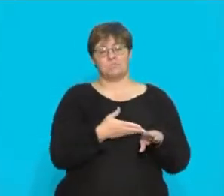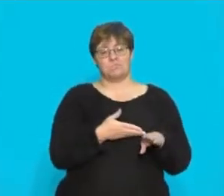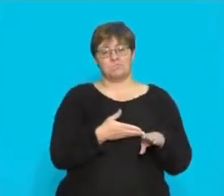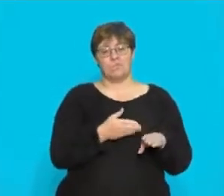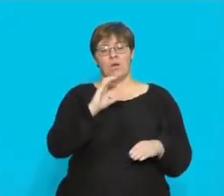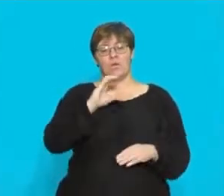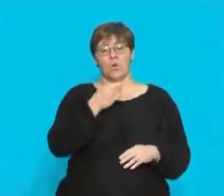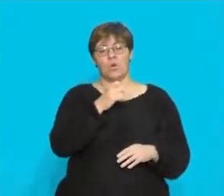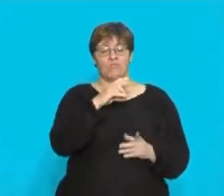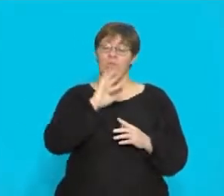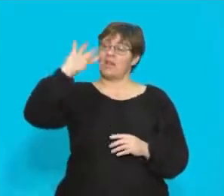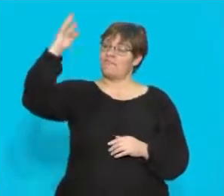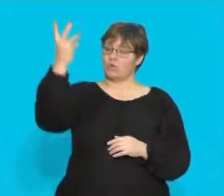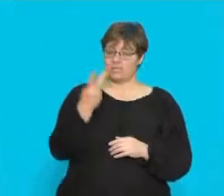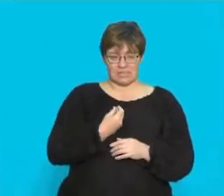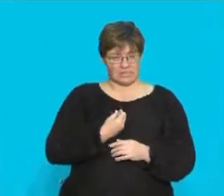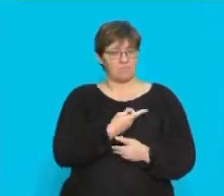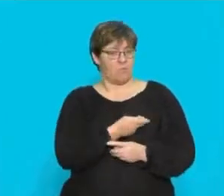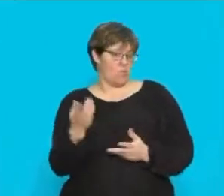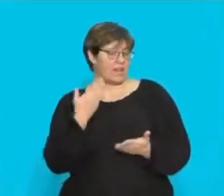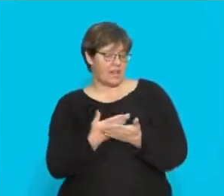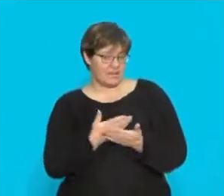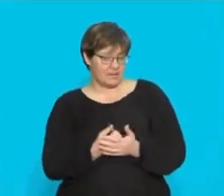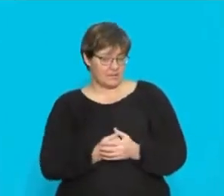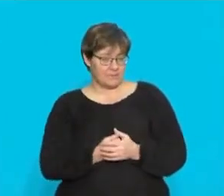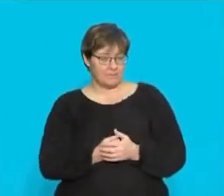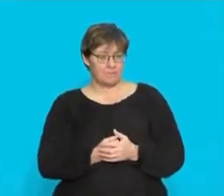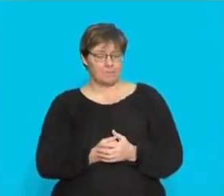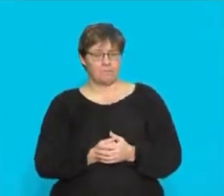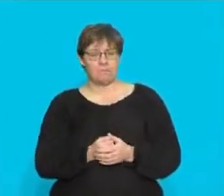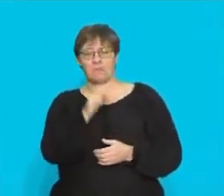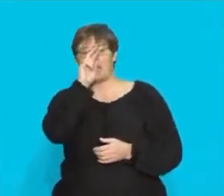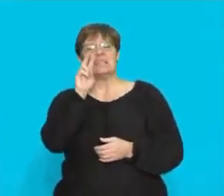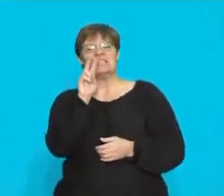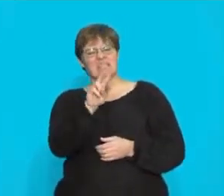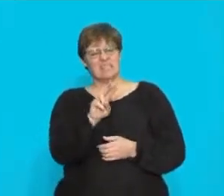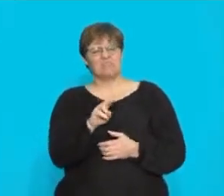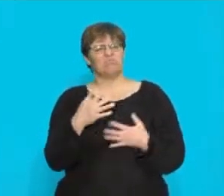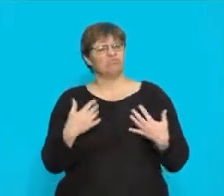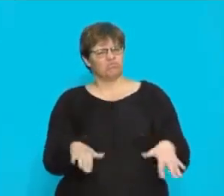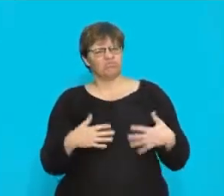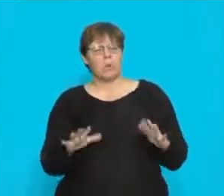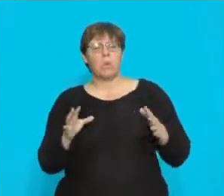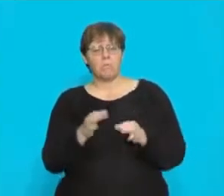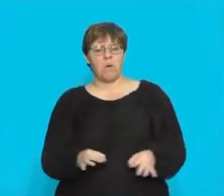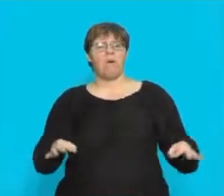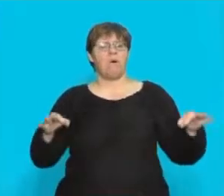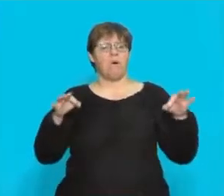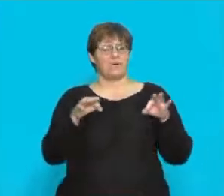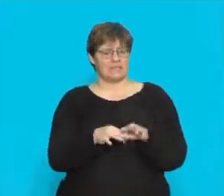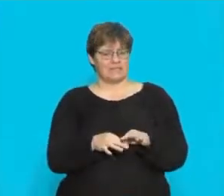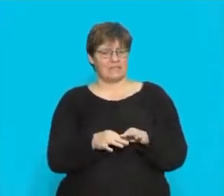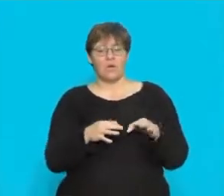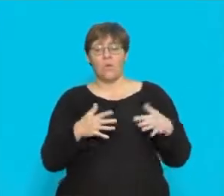of chlorophyll and can photosynthesize. And you're going to see that they're going to be really, really important,